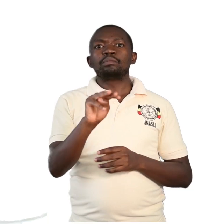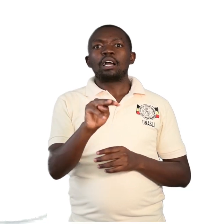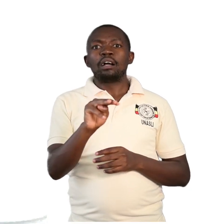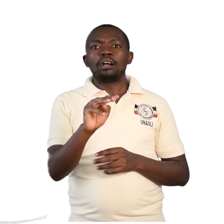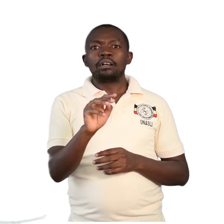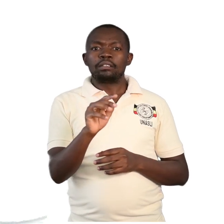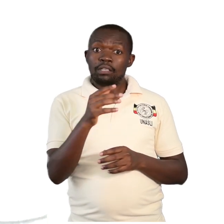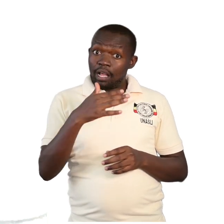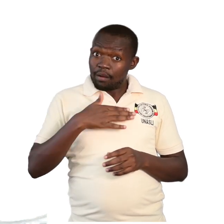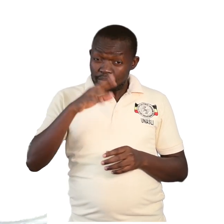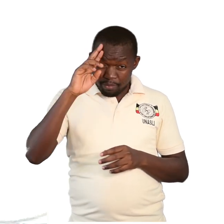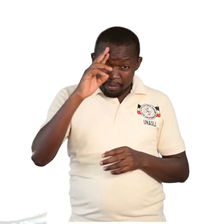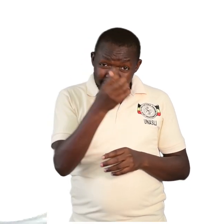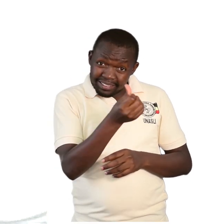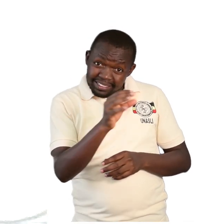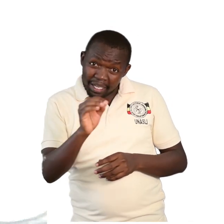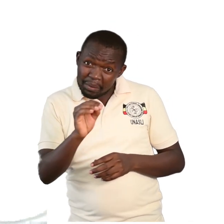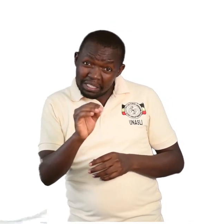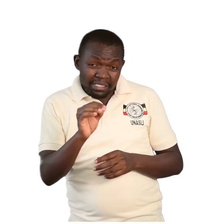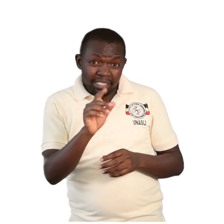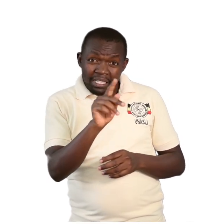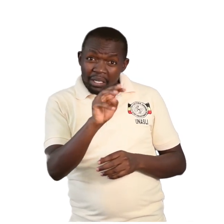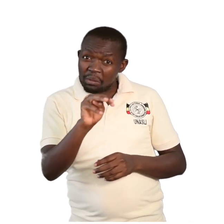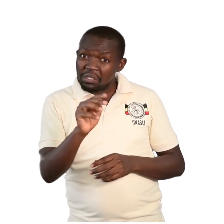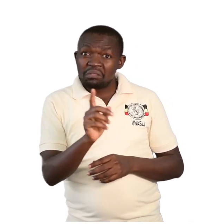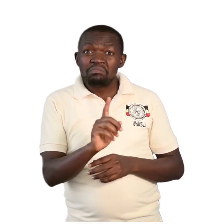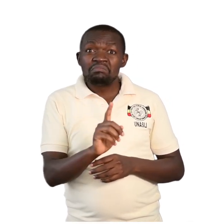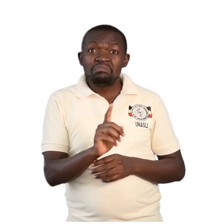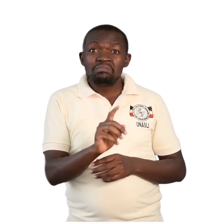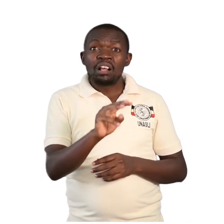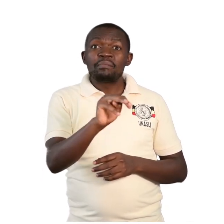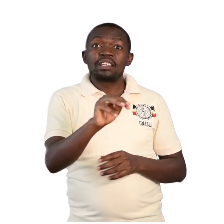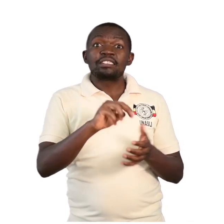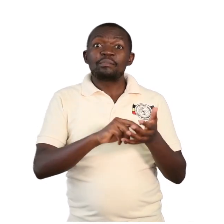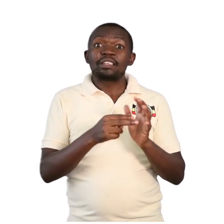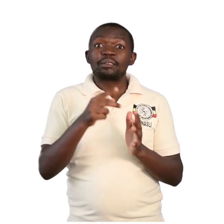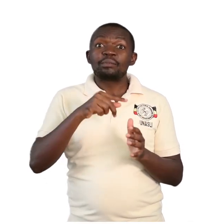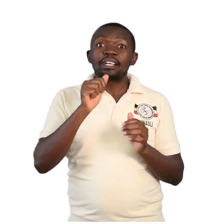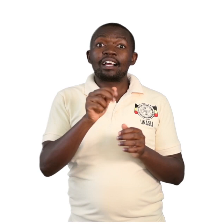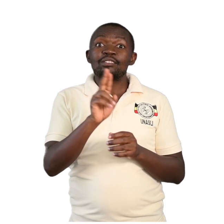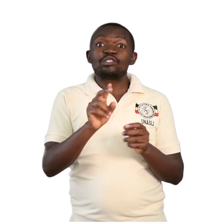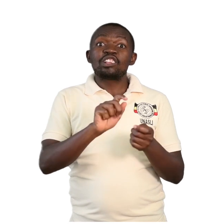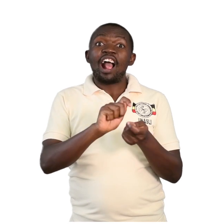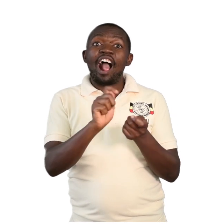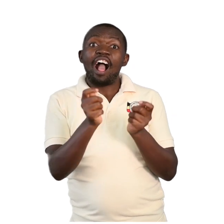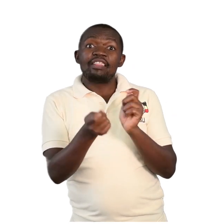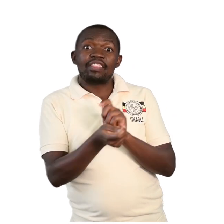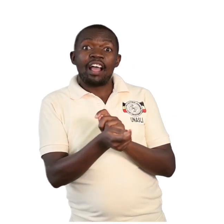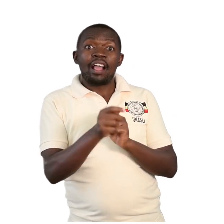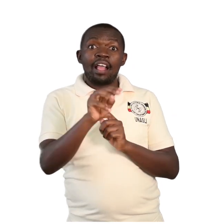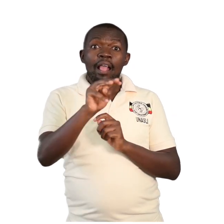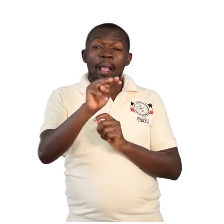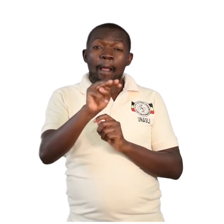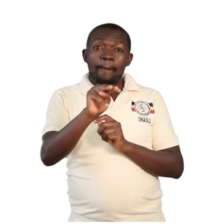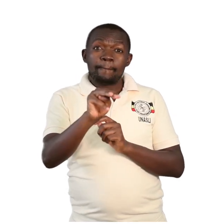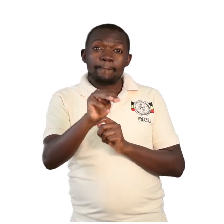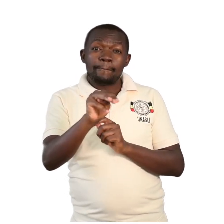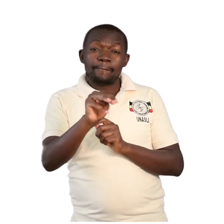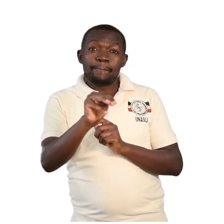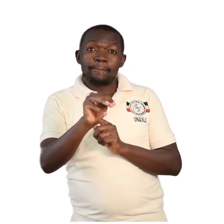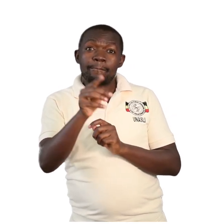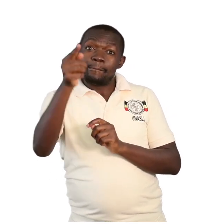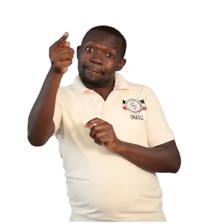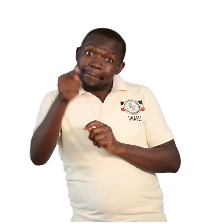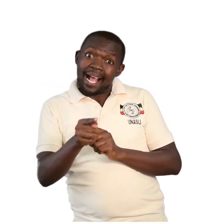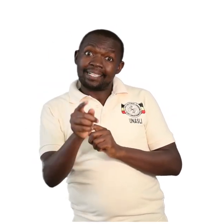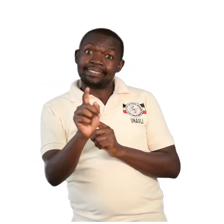in meters. So that means that we have to use the other unit, which is meters per second. But our